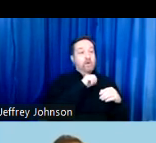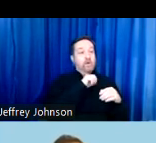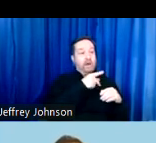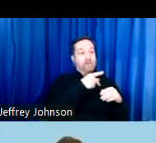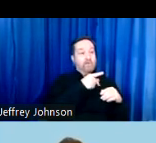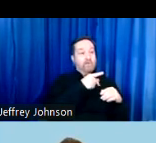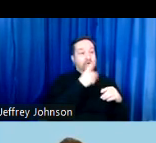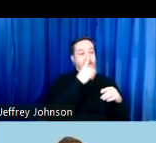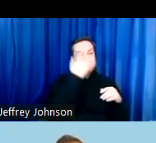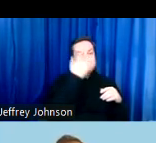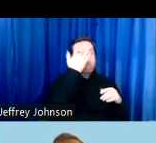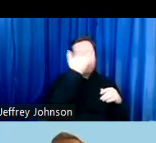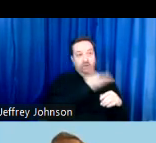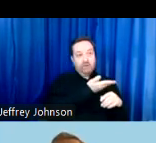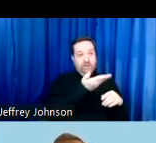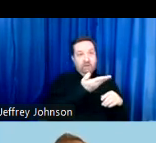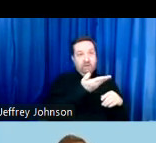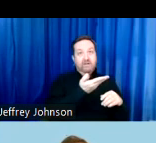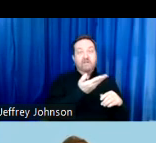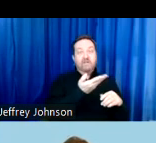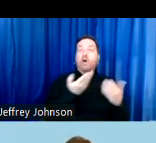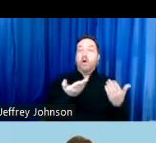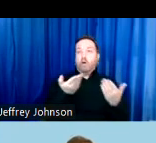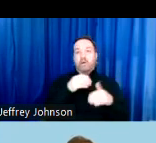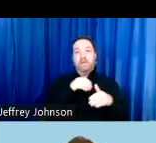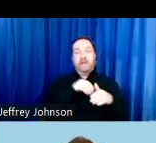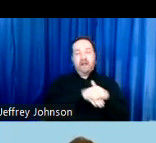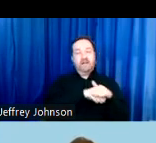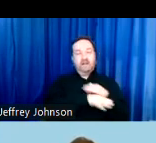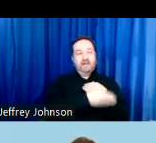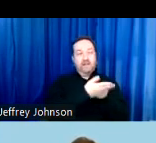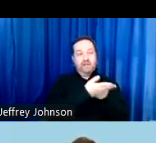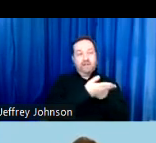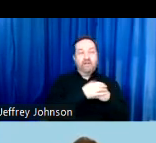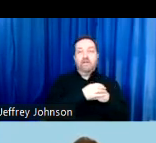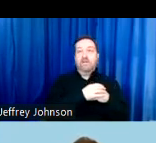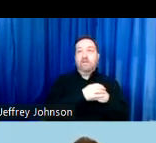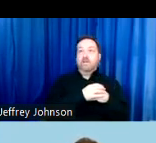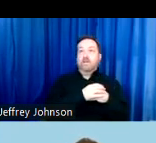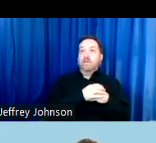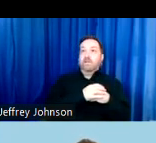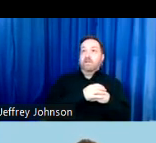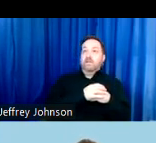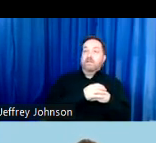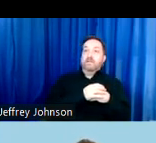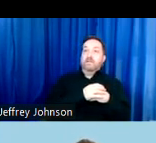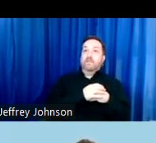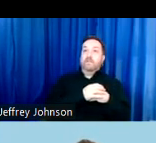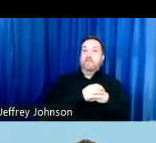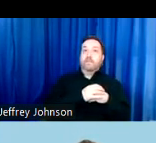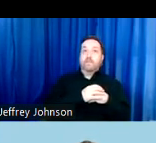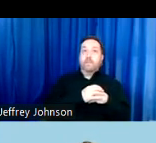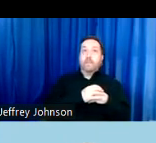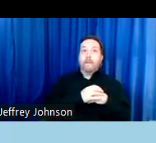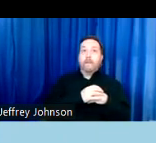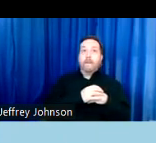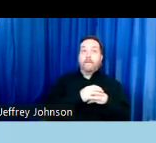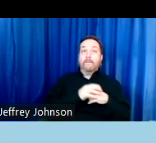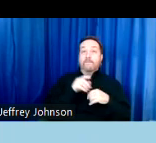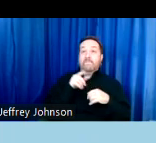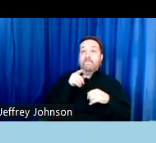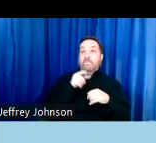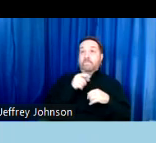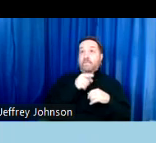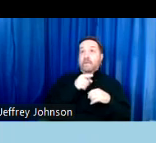in there. Yeah. But there's what's cool about this is because